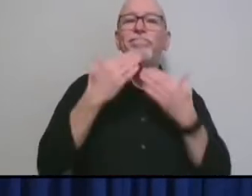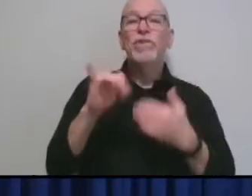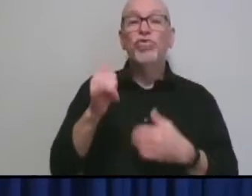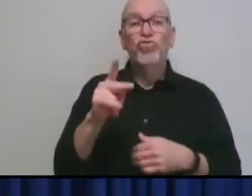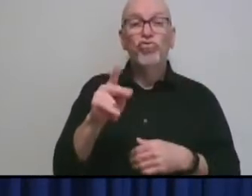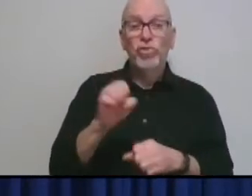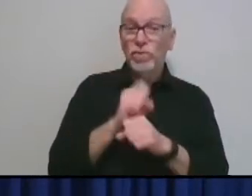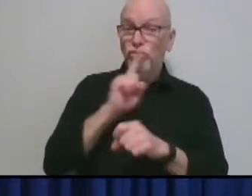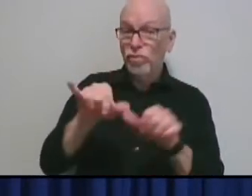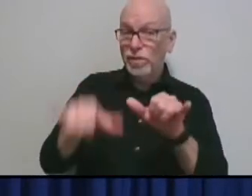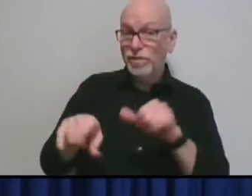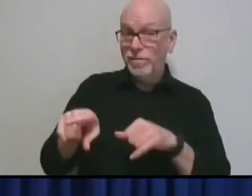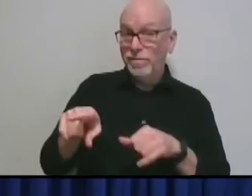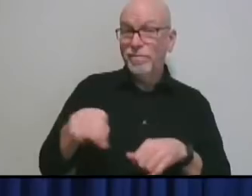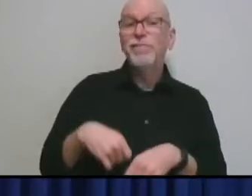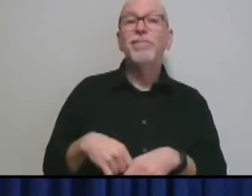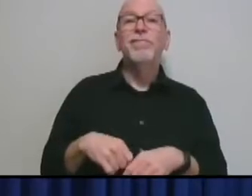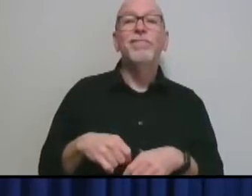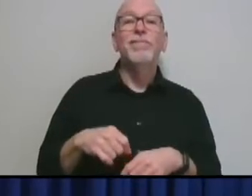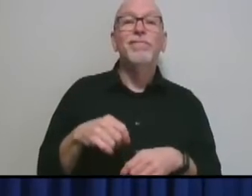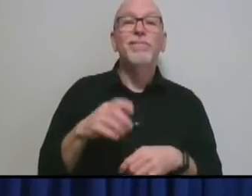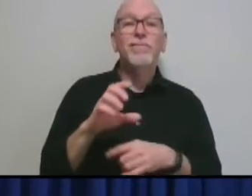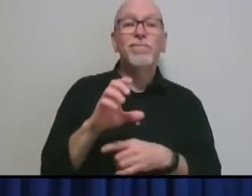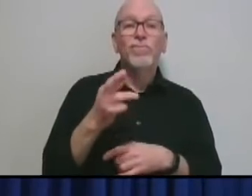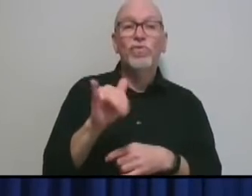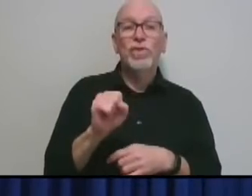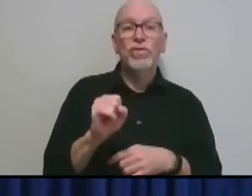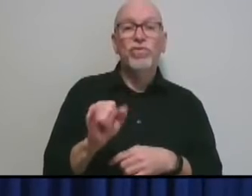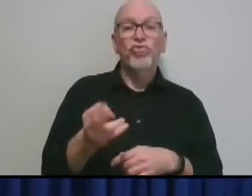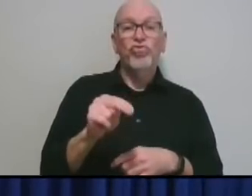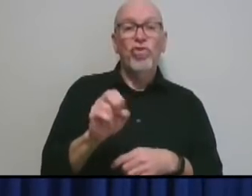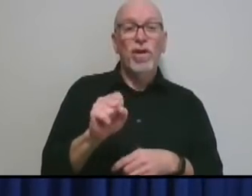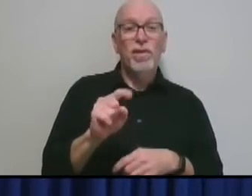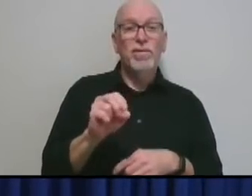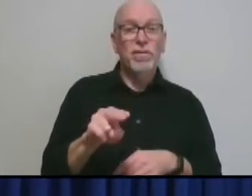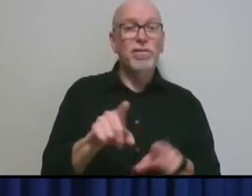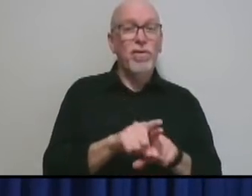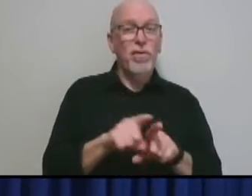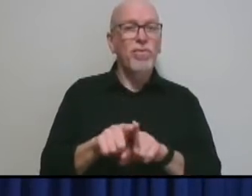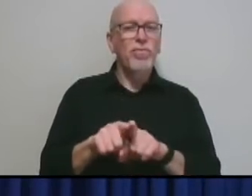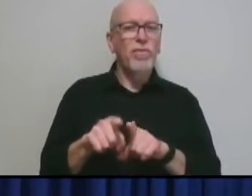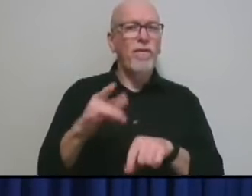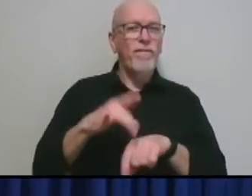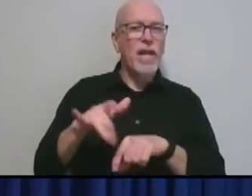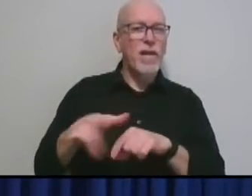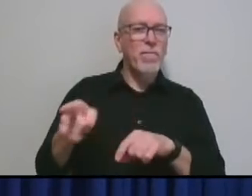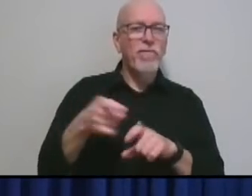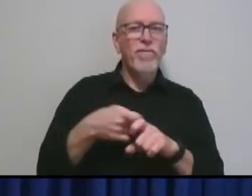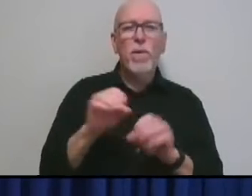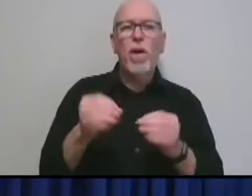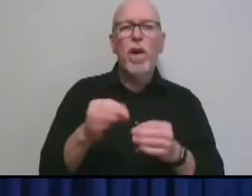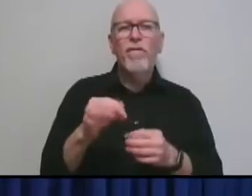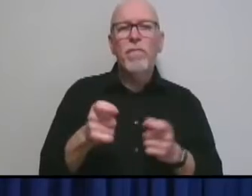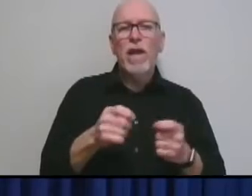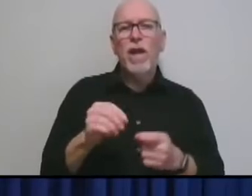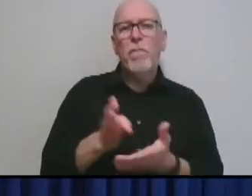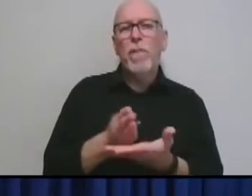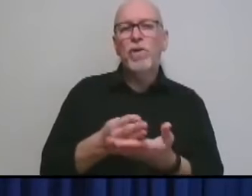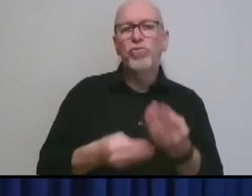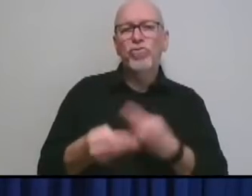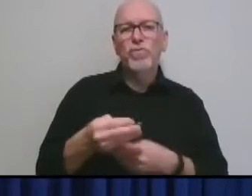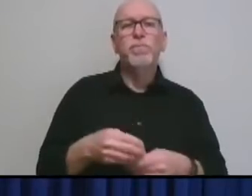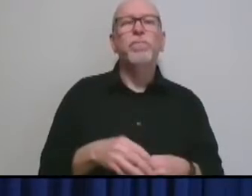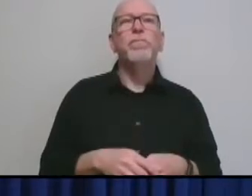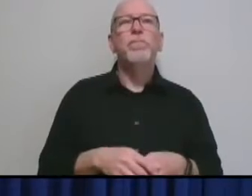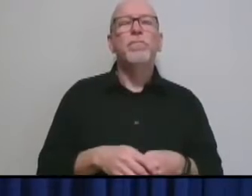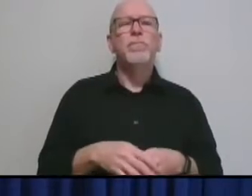I'm told. And so Chris Johnston is also available with the Office of Management and Budget. And just, I had a question.